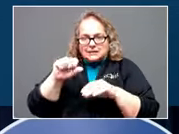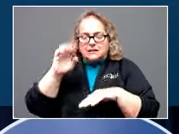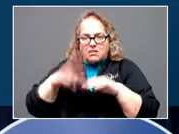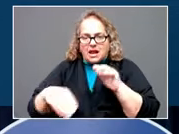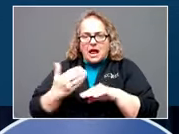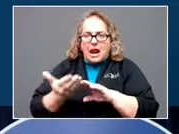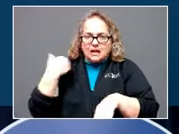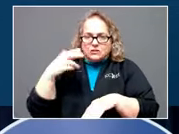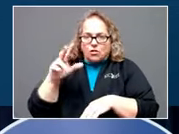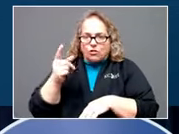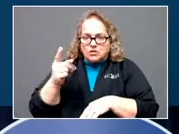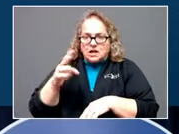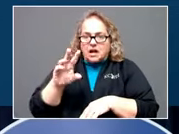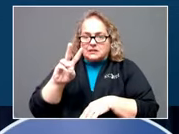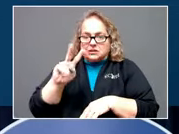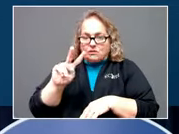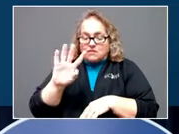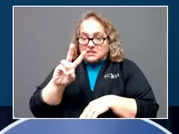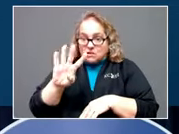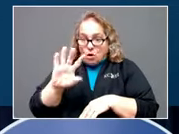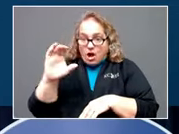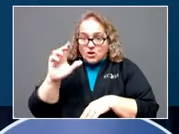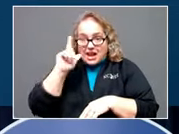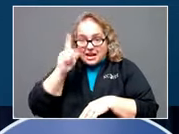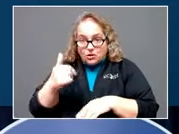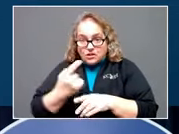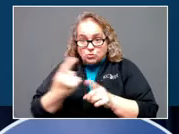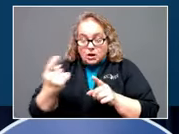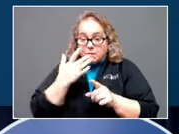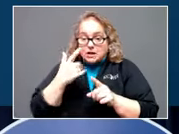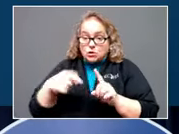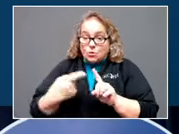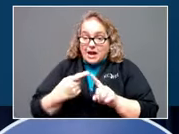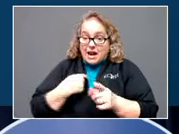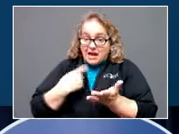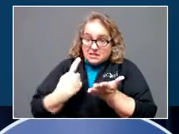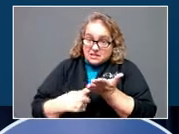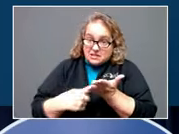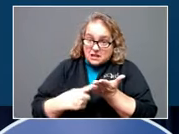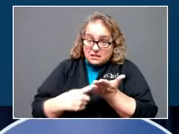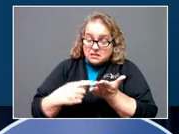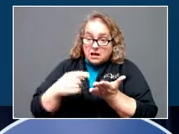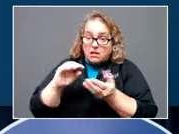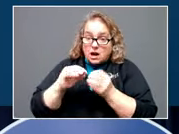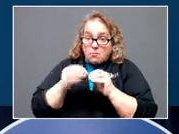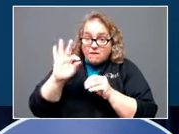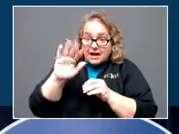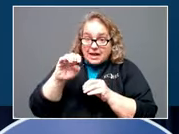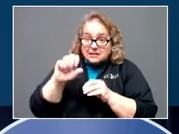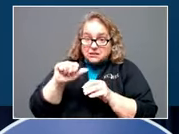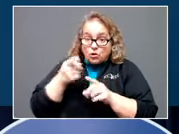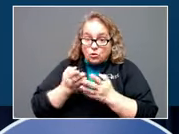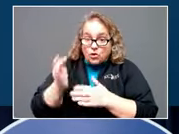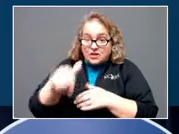6,400 later in this week, because when I go over the cases that we had, especially through the weekend, we believe that there